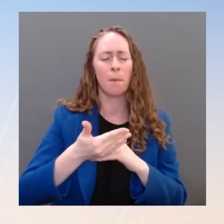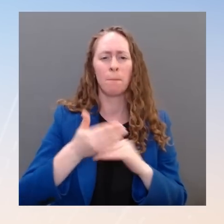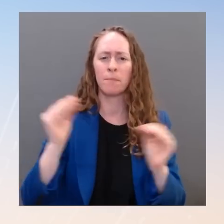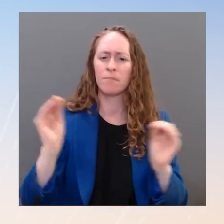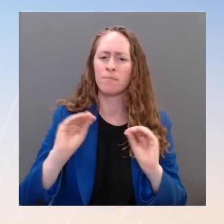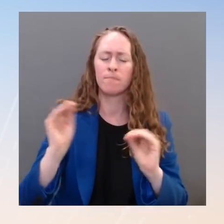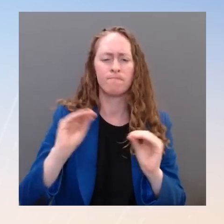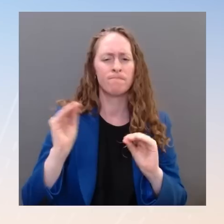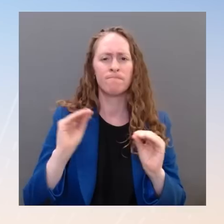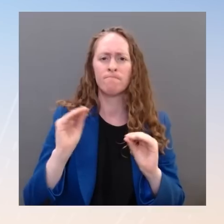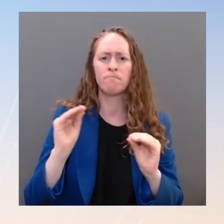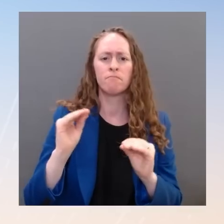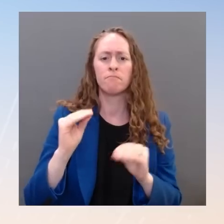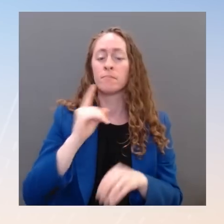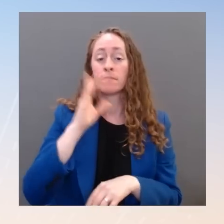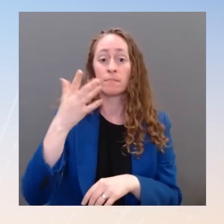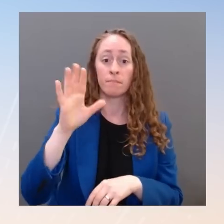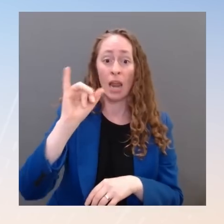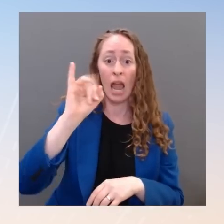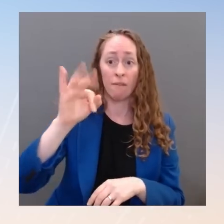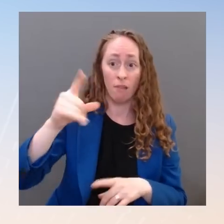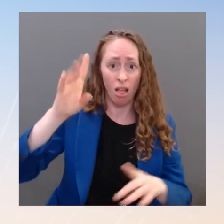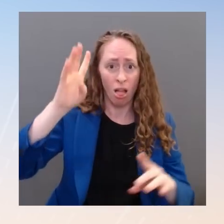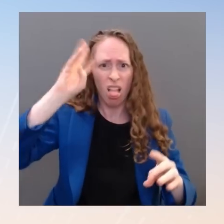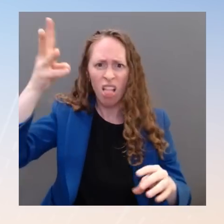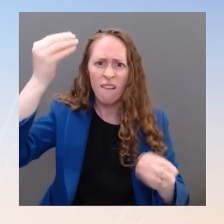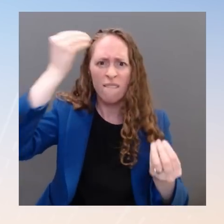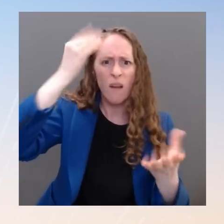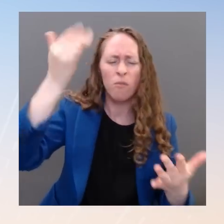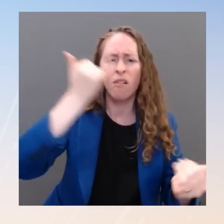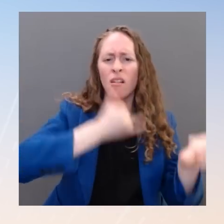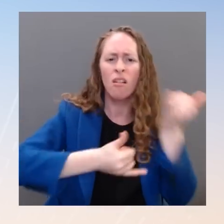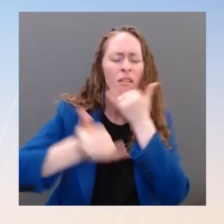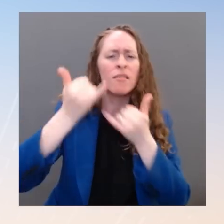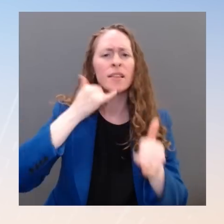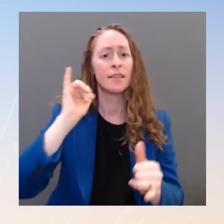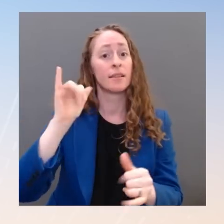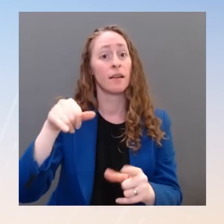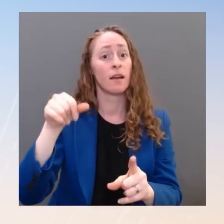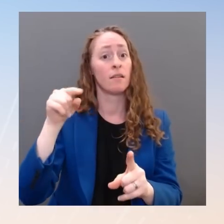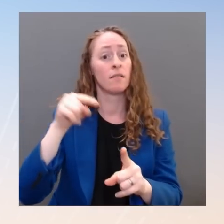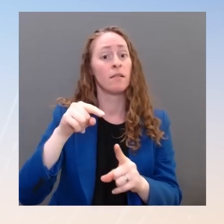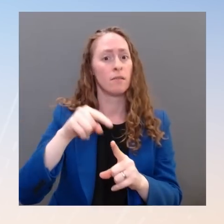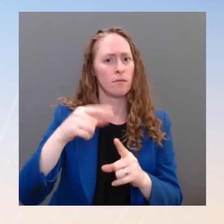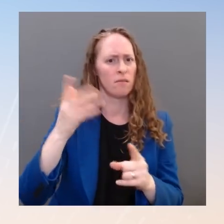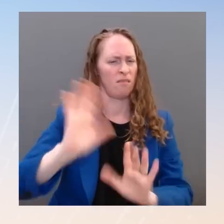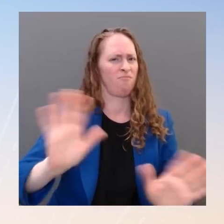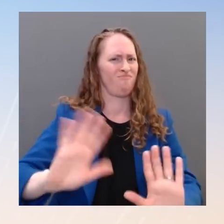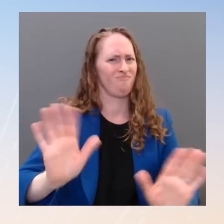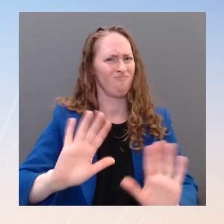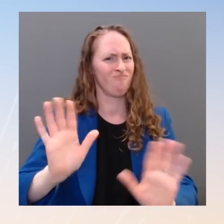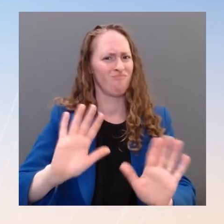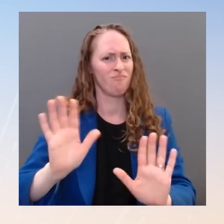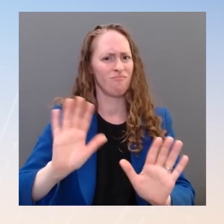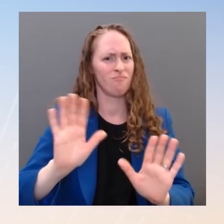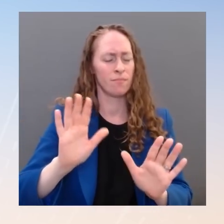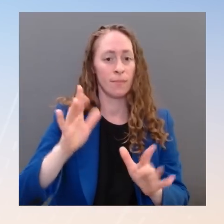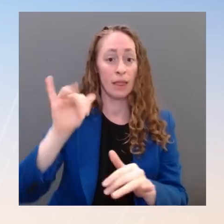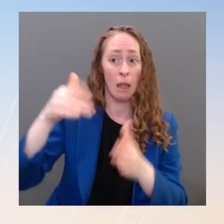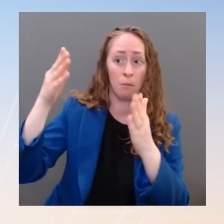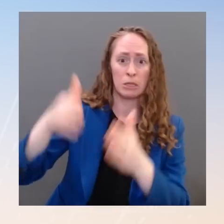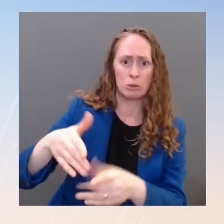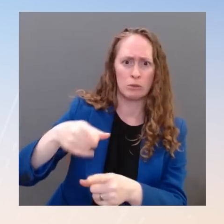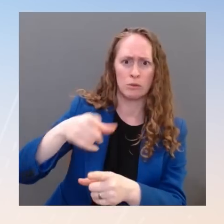range of communities. I'm not sure who opposes that effort, and I don't know who this individual is, so I have no comments on it specifically. Her name is